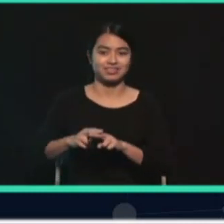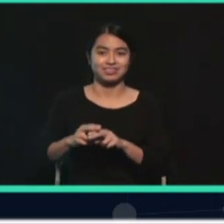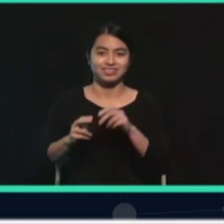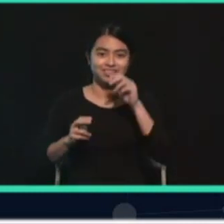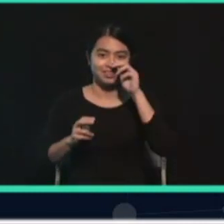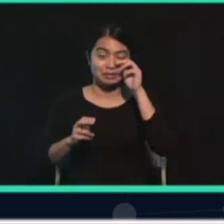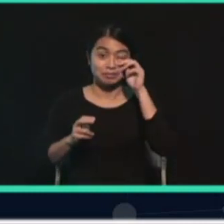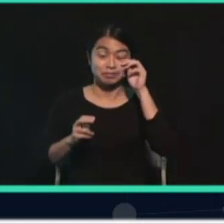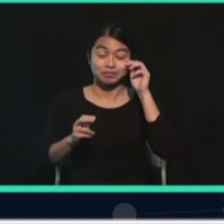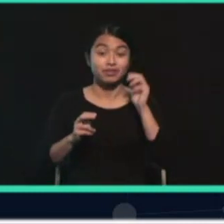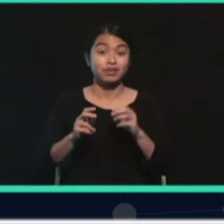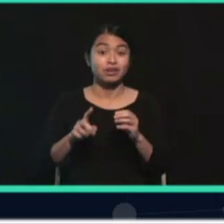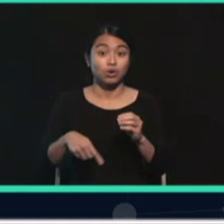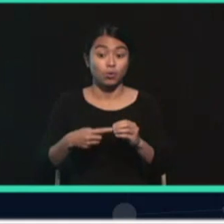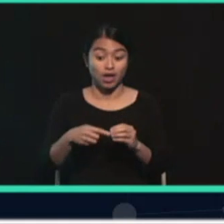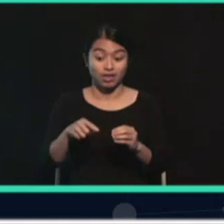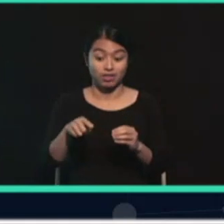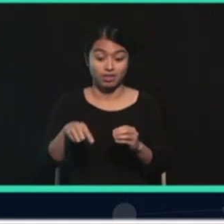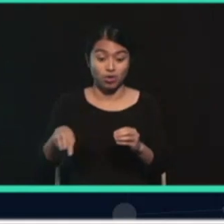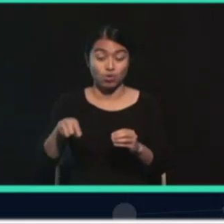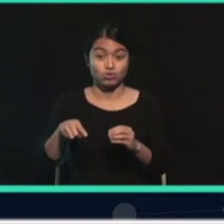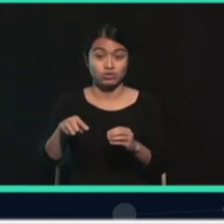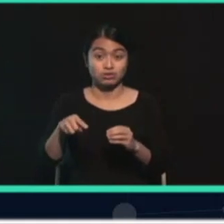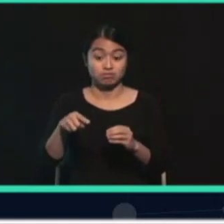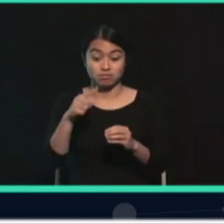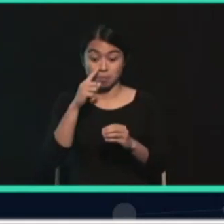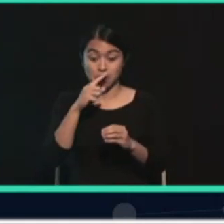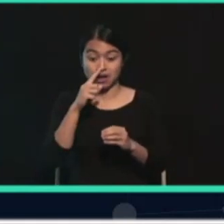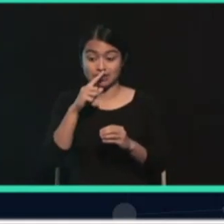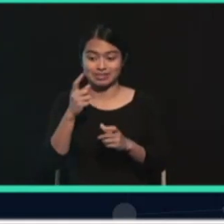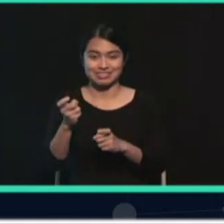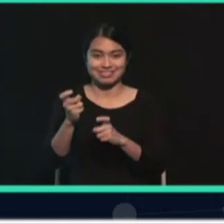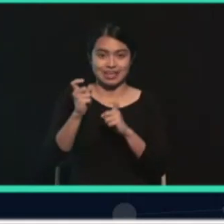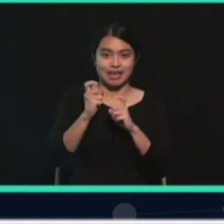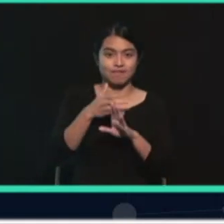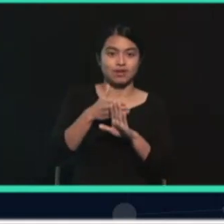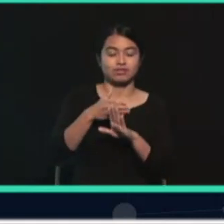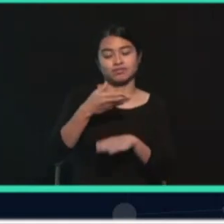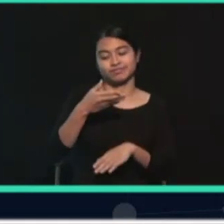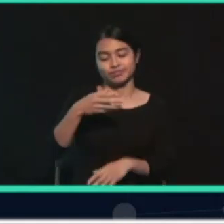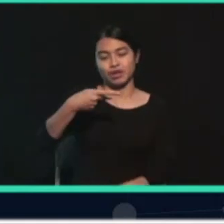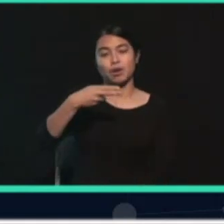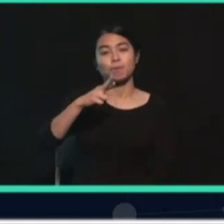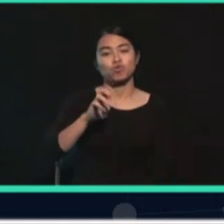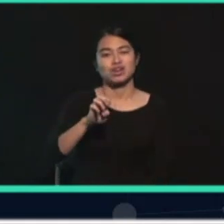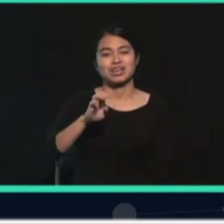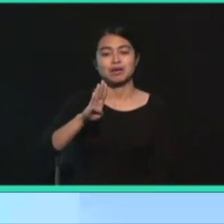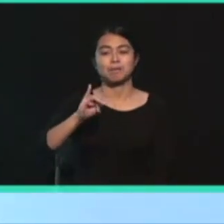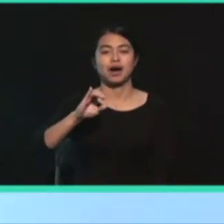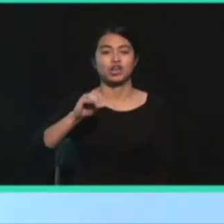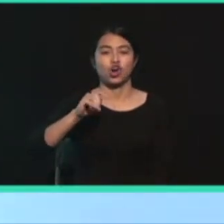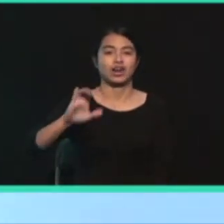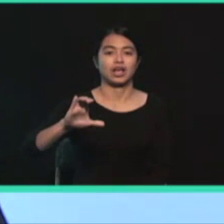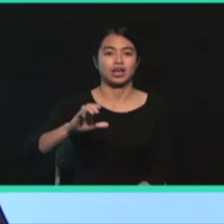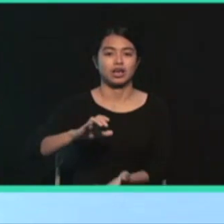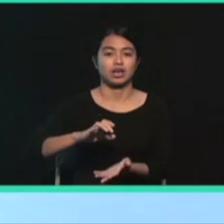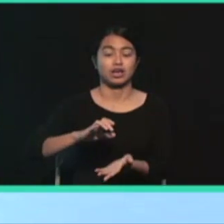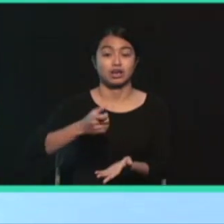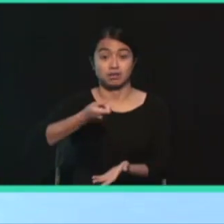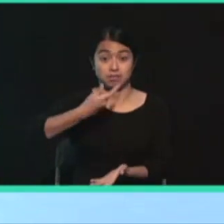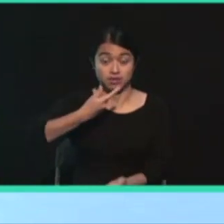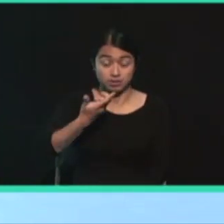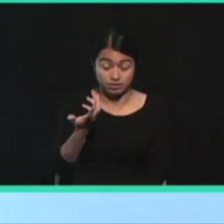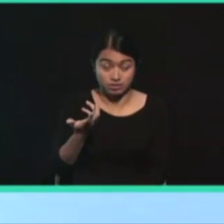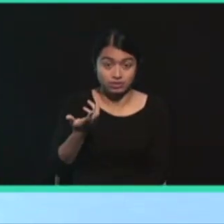But when those mice were treated with a prebiotic up front, inulin, they saw that